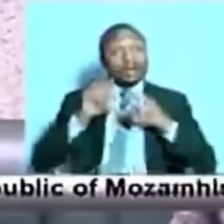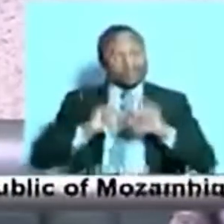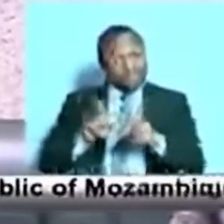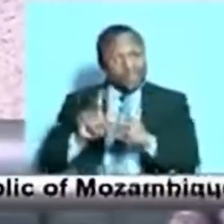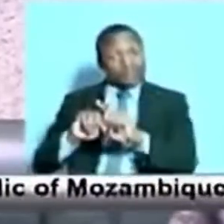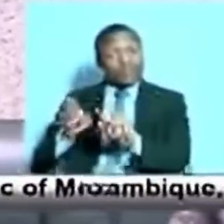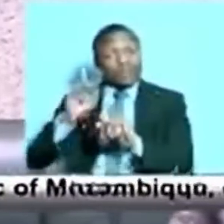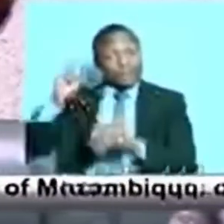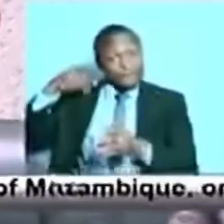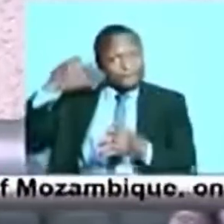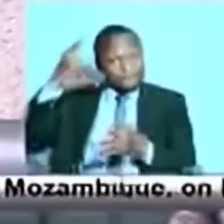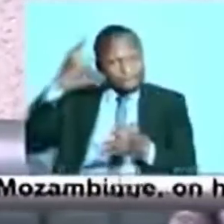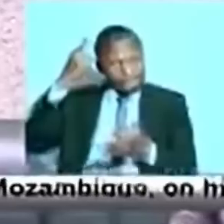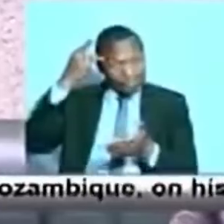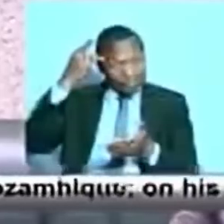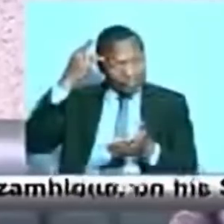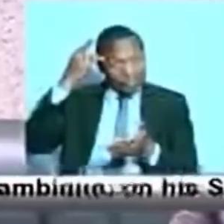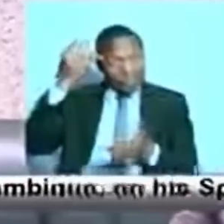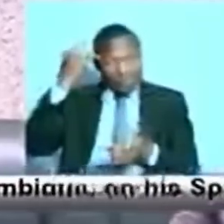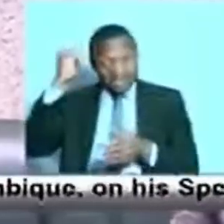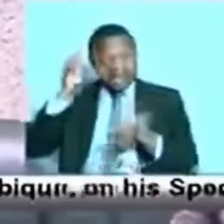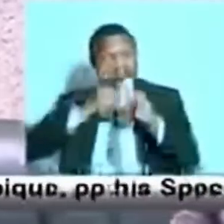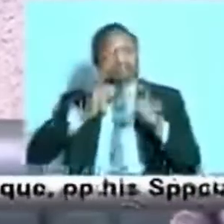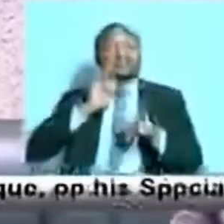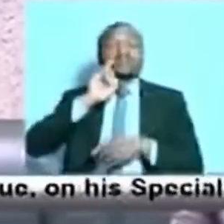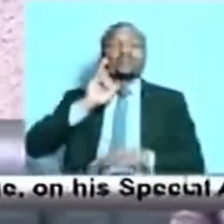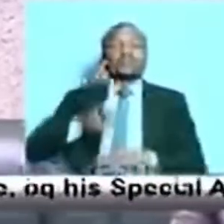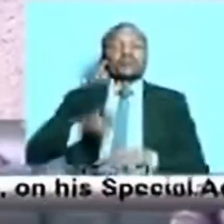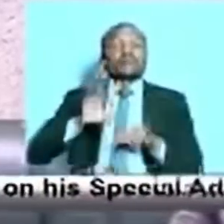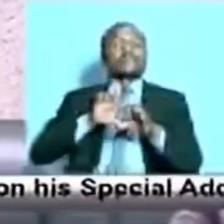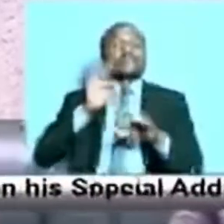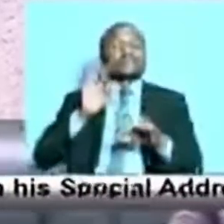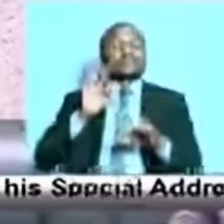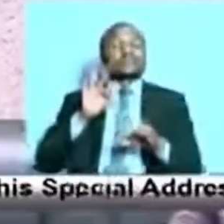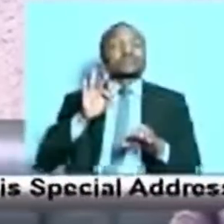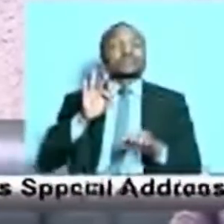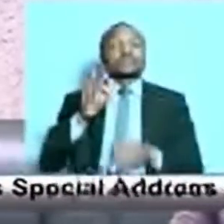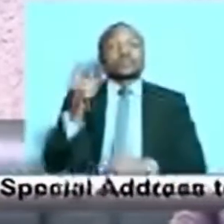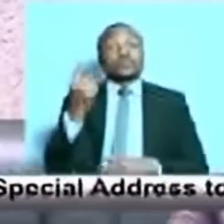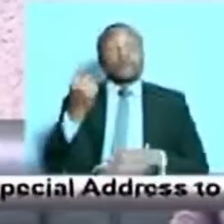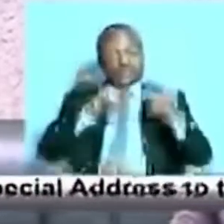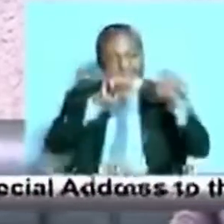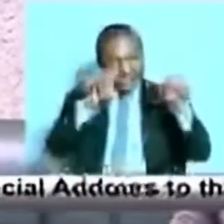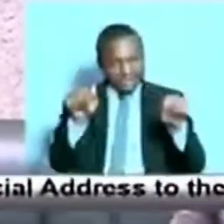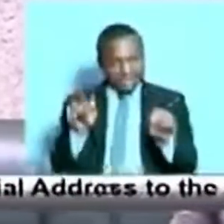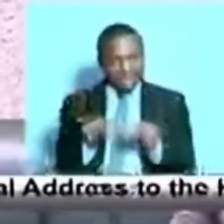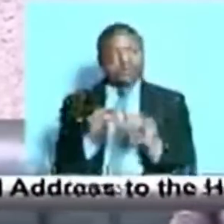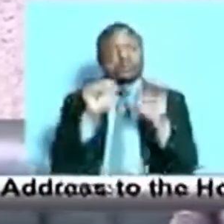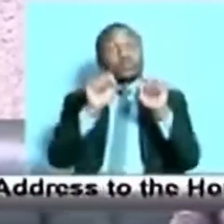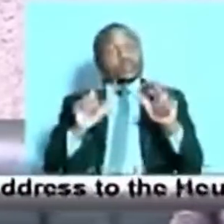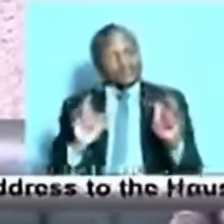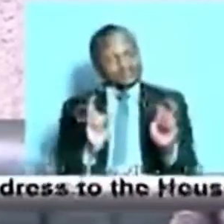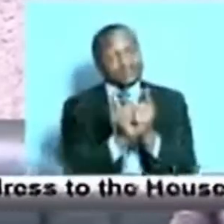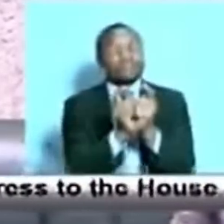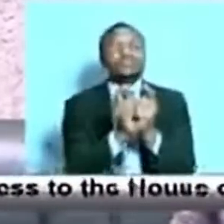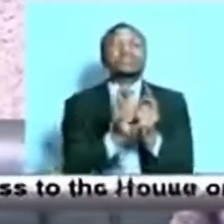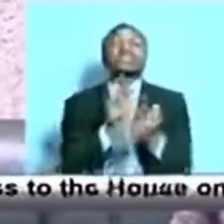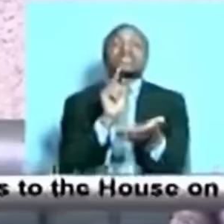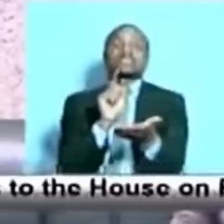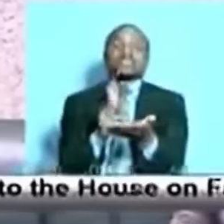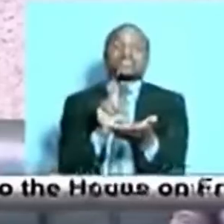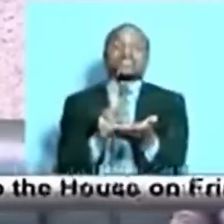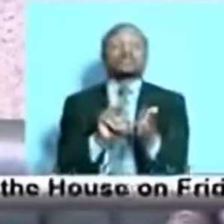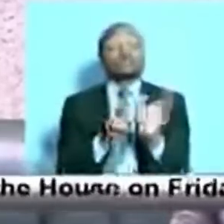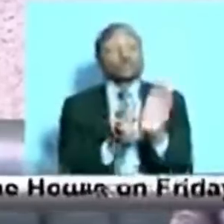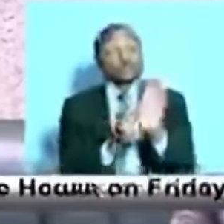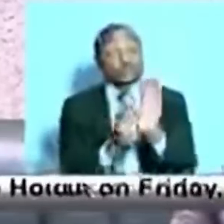the political ideology, but we must be able to find a common ground where we must be able to meet. That is a